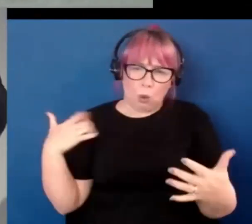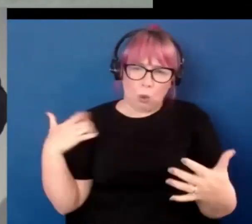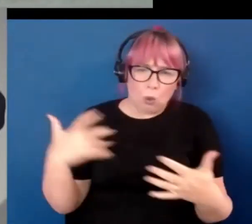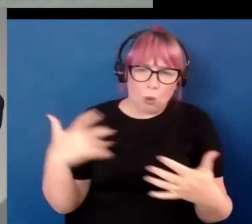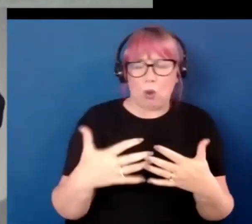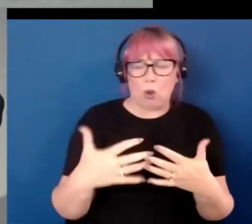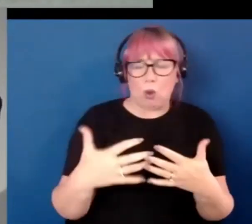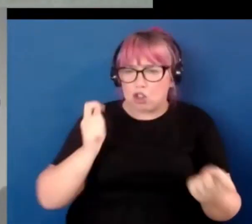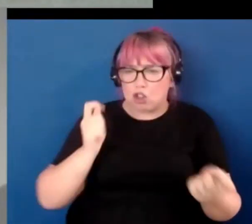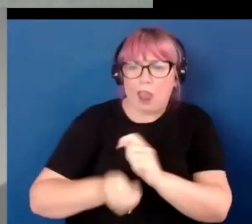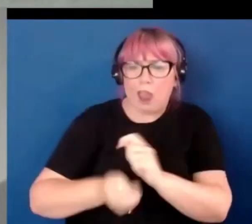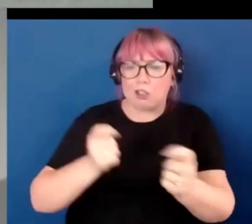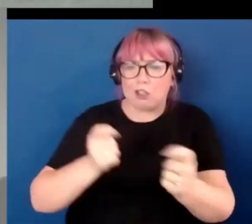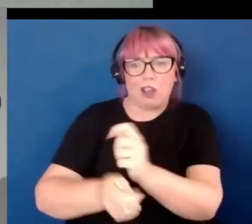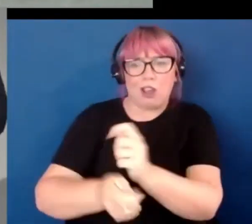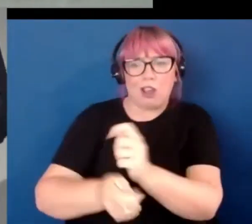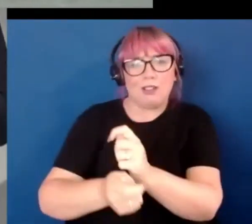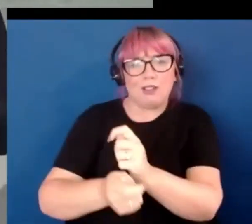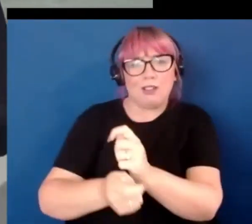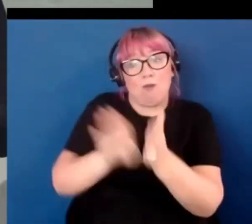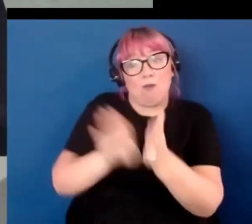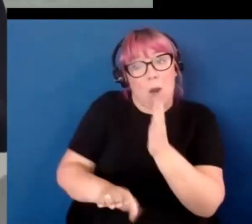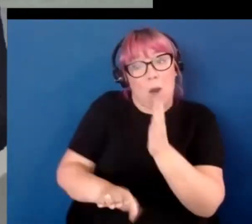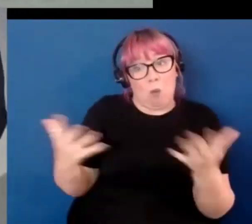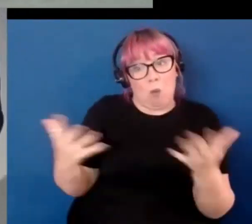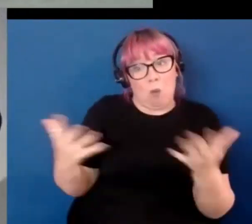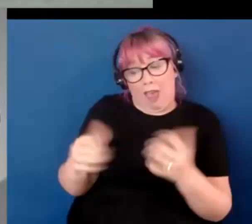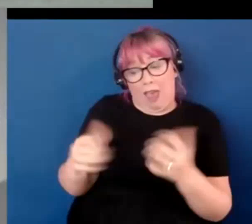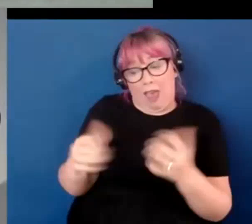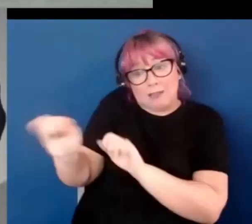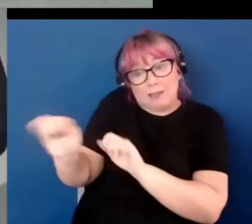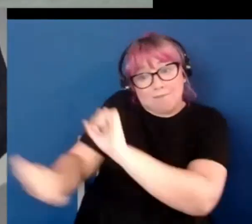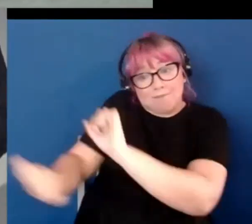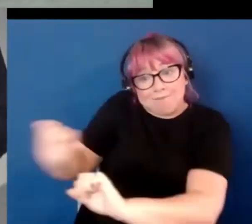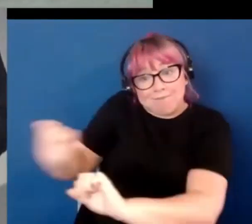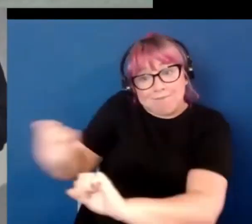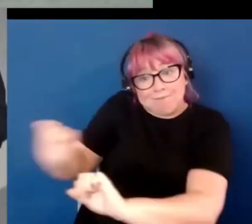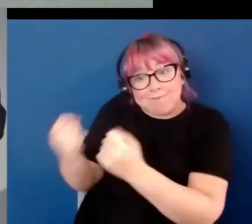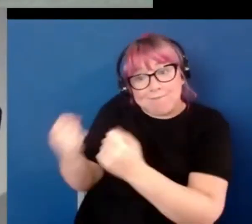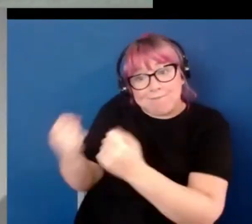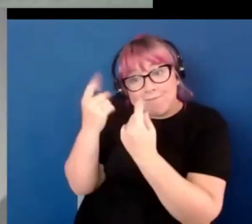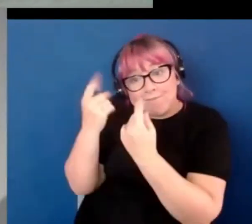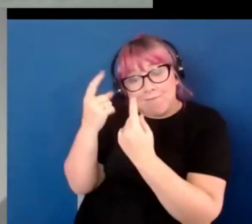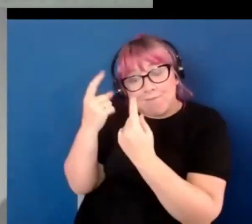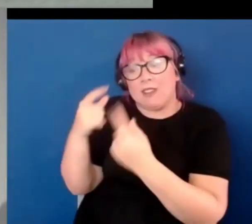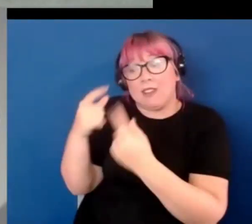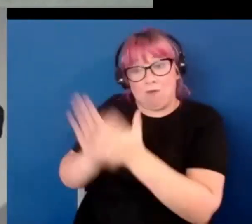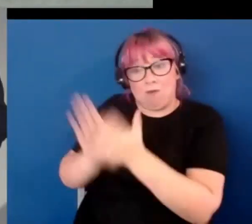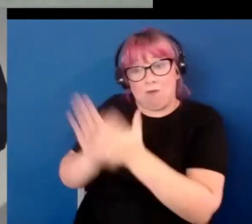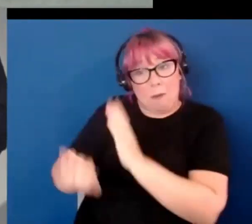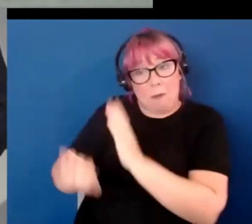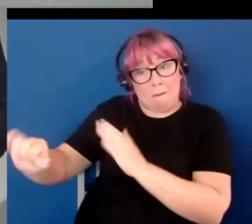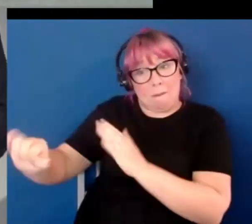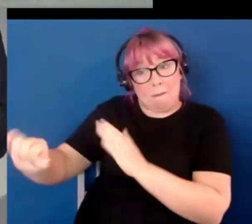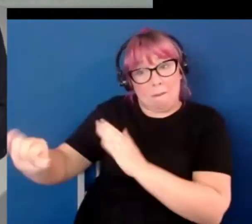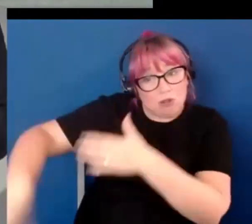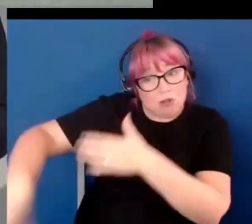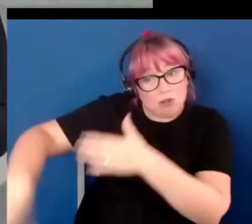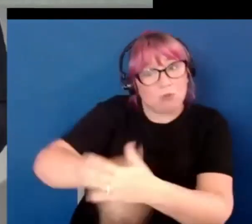established order, of ideas that needed to be pushed right from the grassroots, and whose time did come.